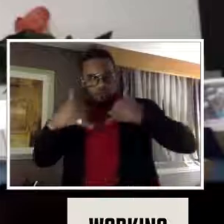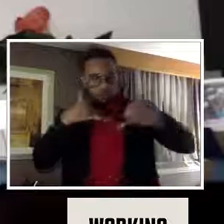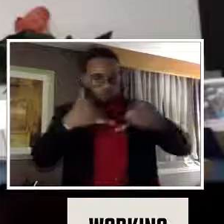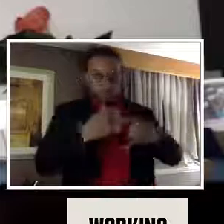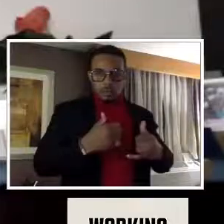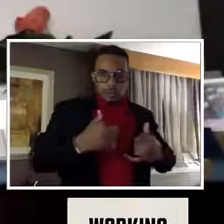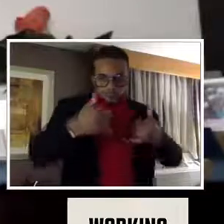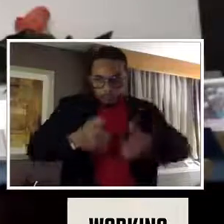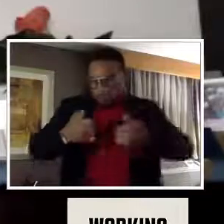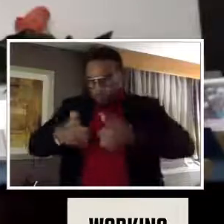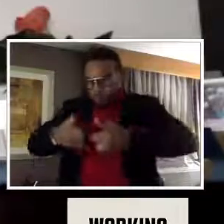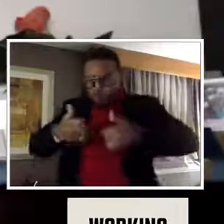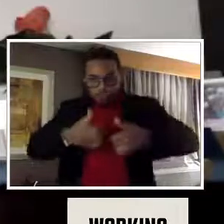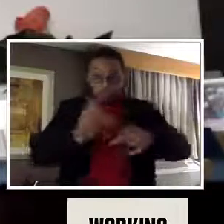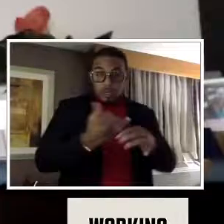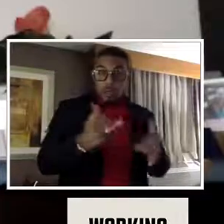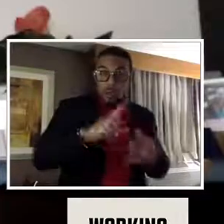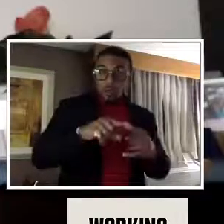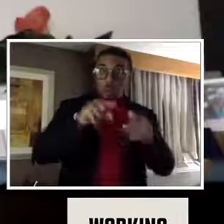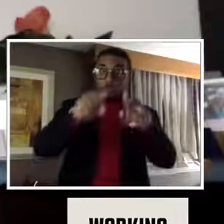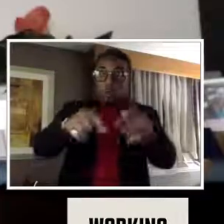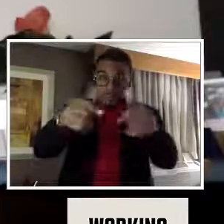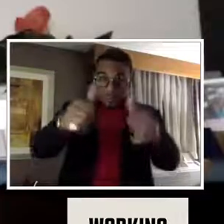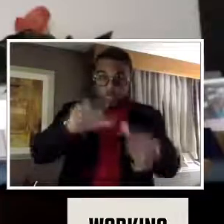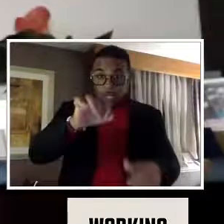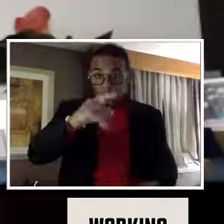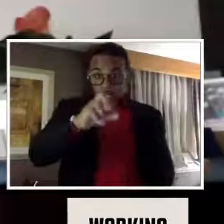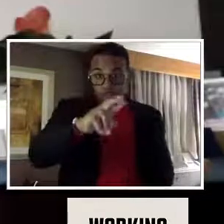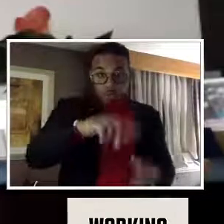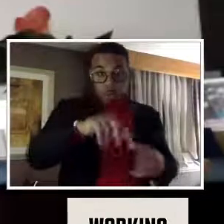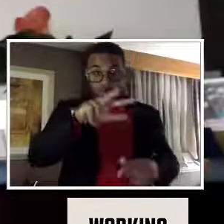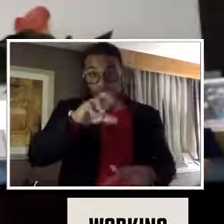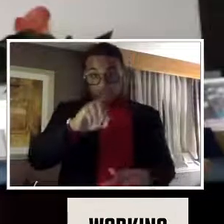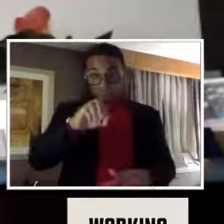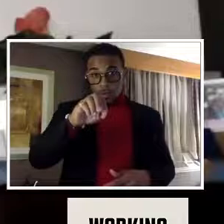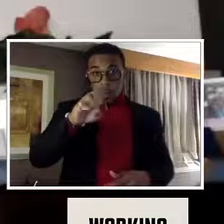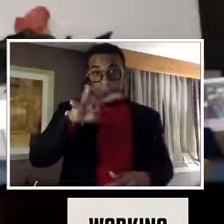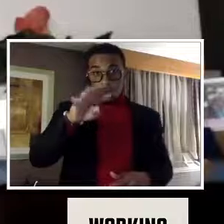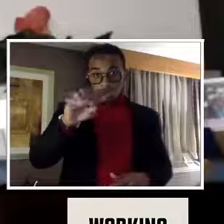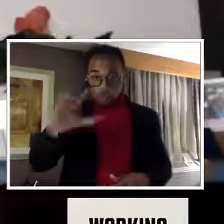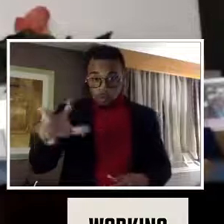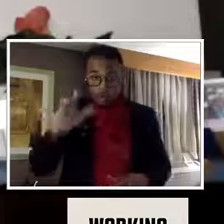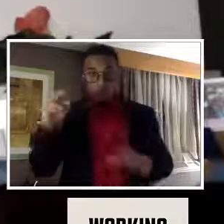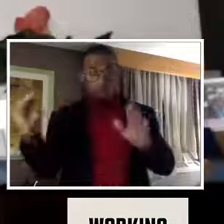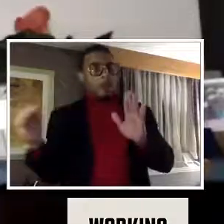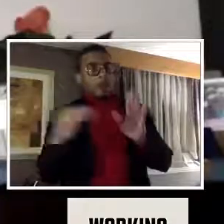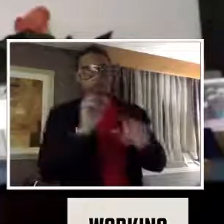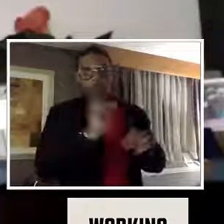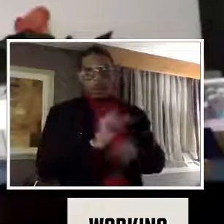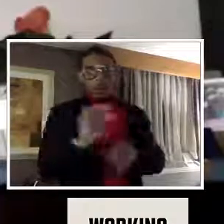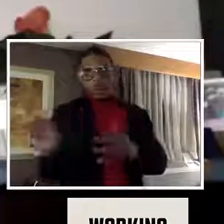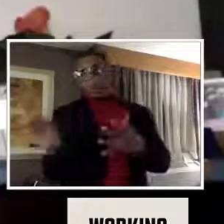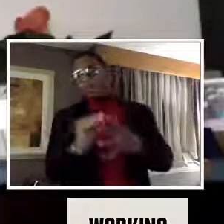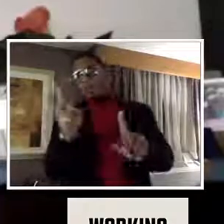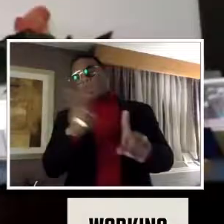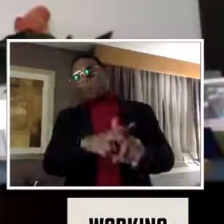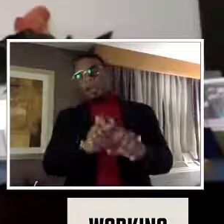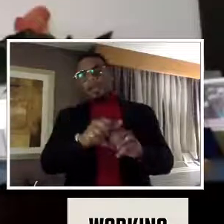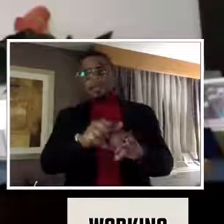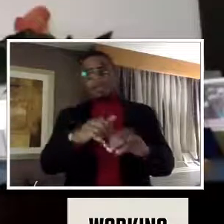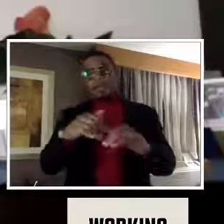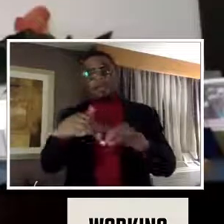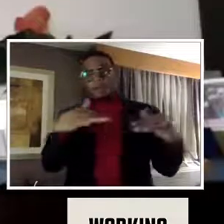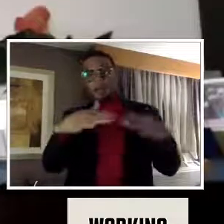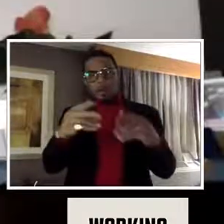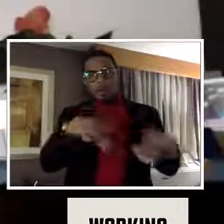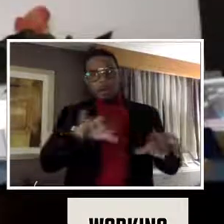are text banking right now. So when you text charter to 30403, we're gonna plug you into that work. And we'll plug you into work in battleground